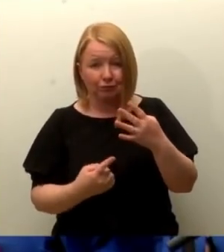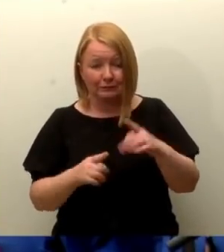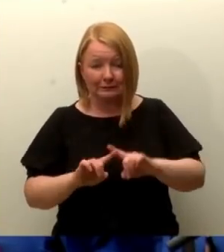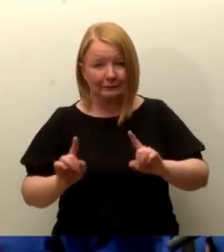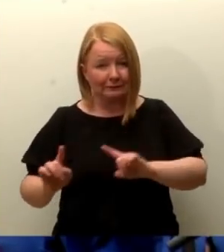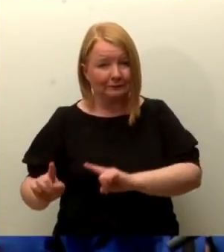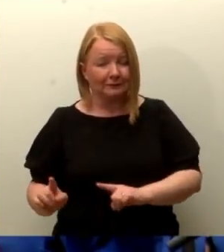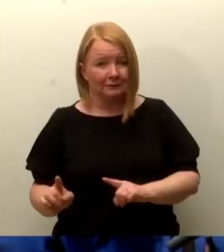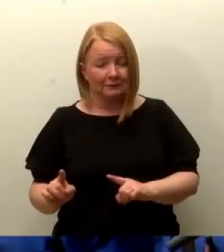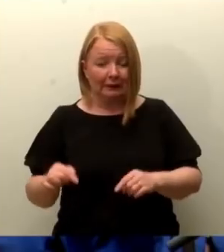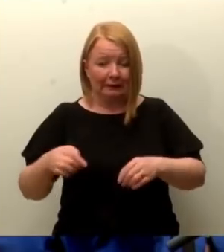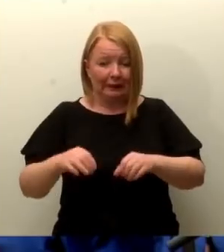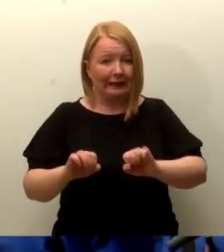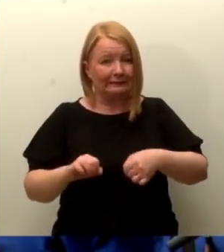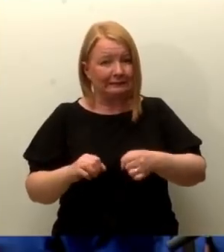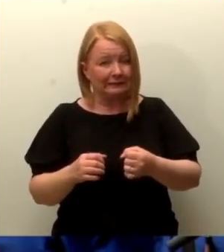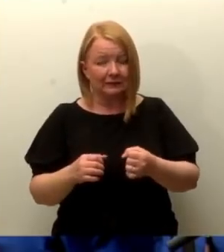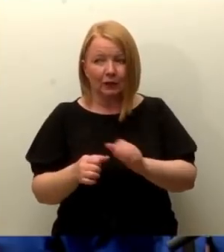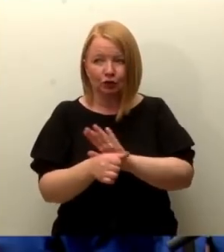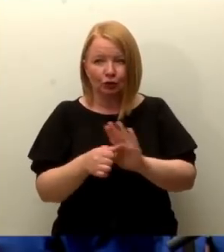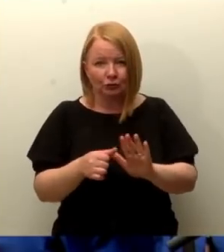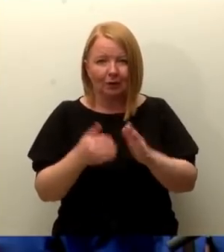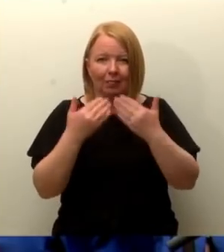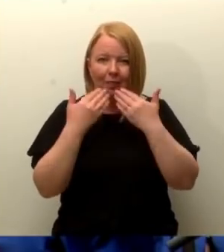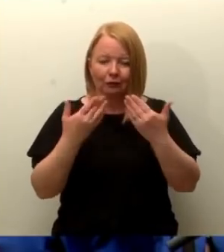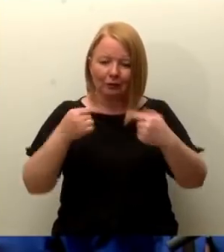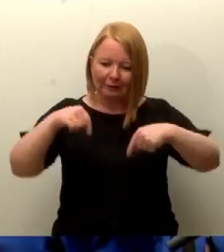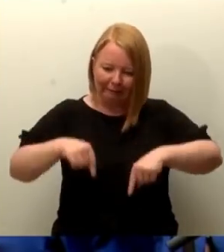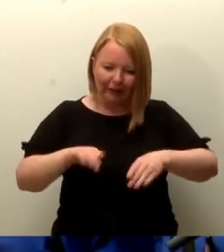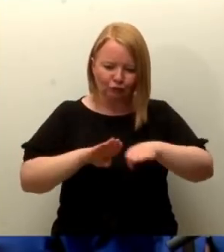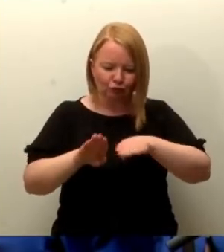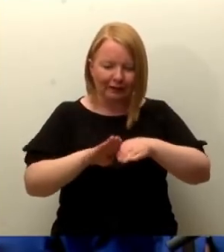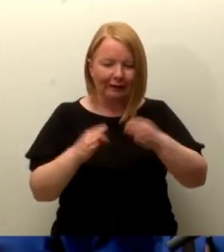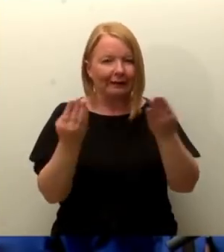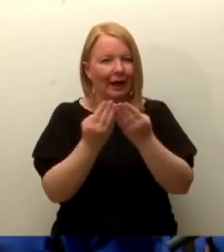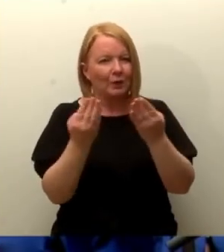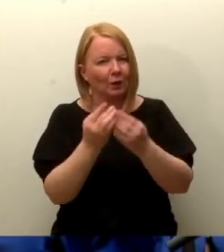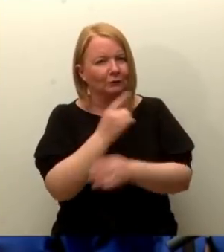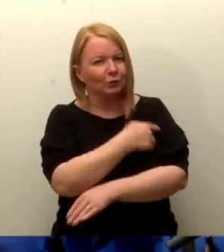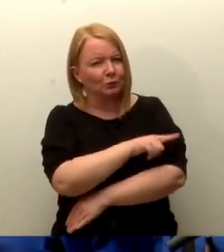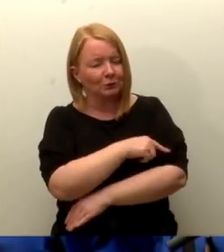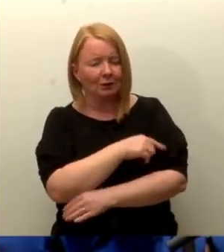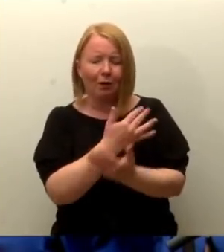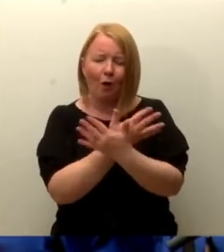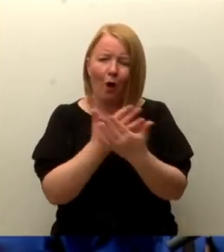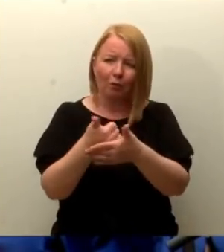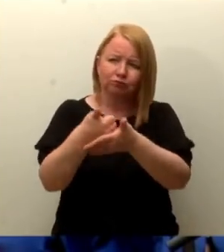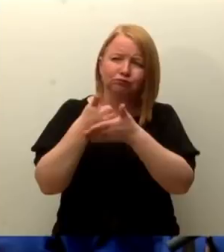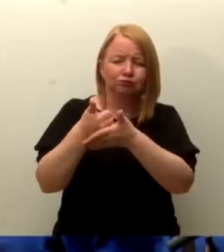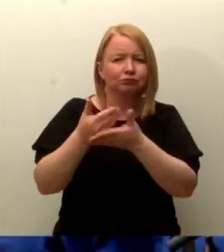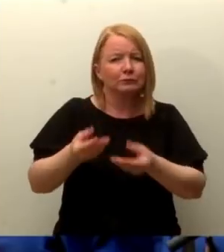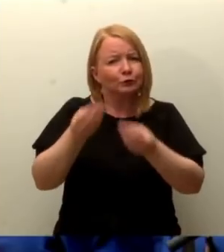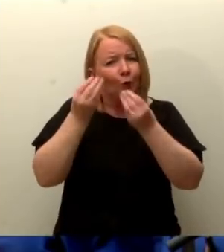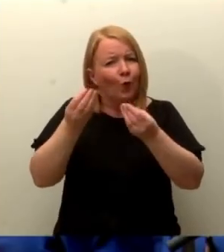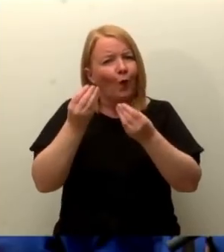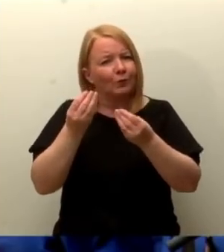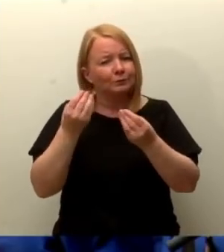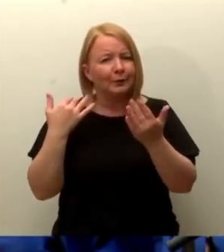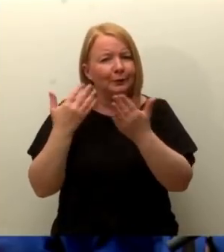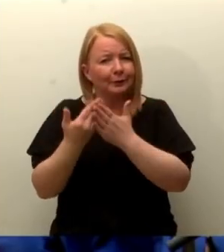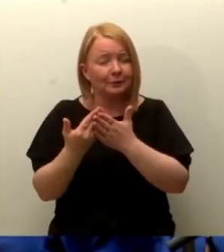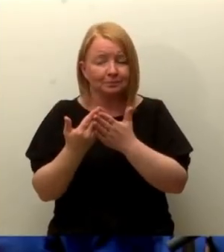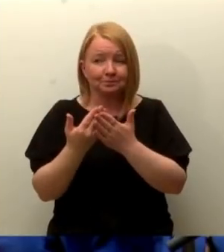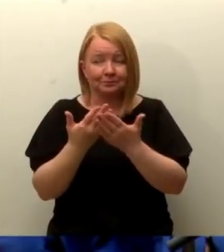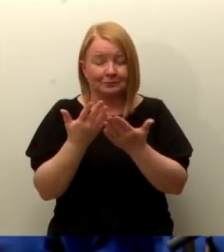other such knee surgeries. And thanks to my training at Nine Wales Hospital and to all the surgeons who taught me, to